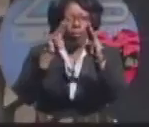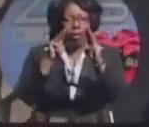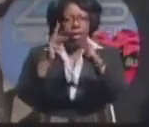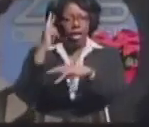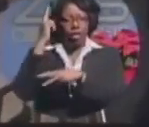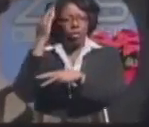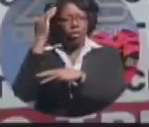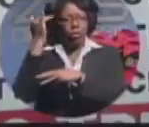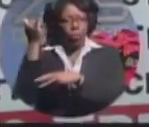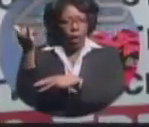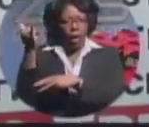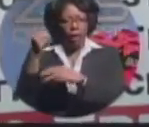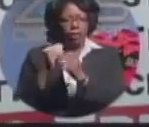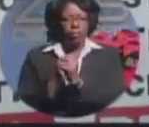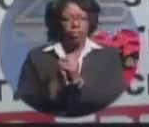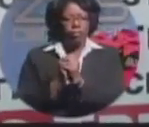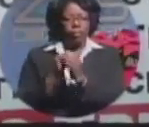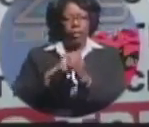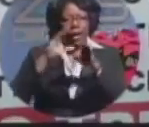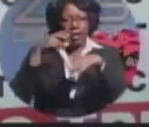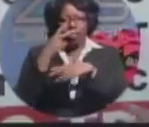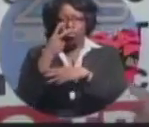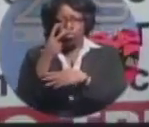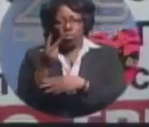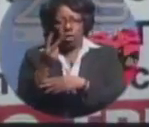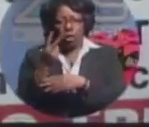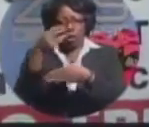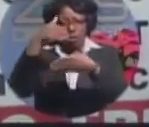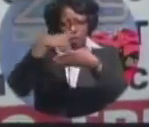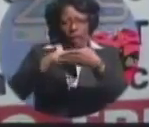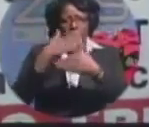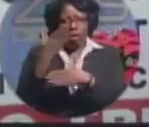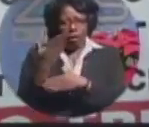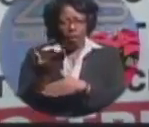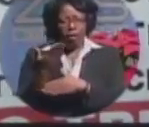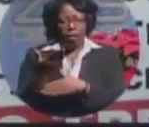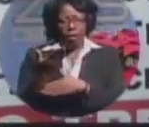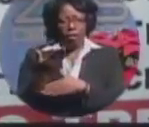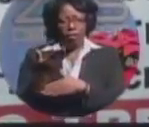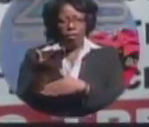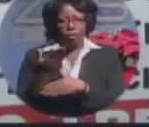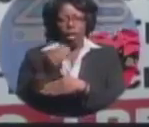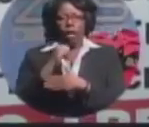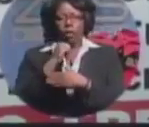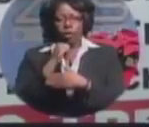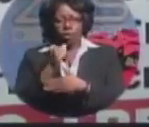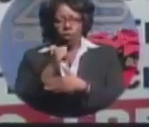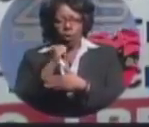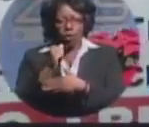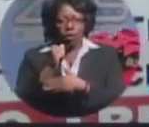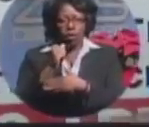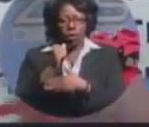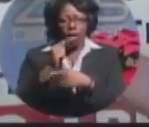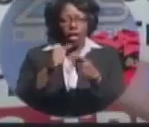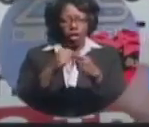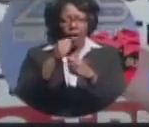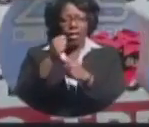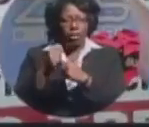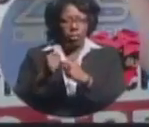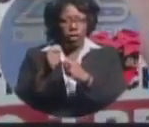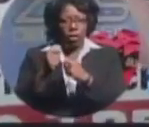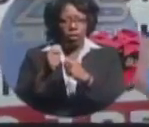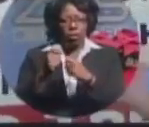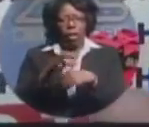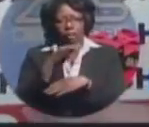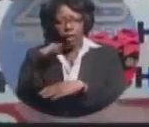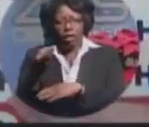reason behind the outage. I could see once I got inside the transmitter that it was not the transmitter failure, but a failure of